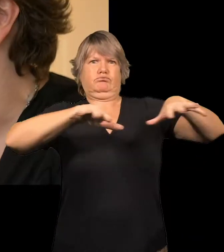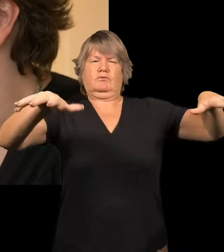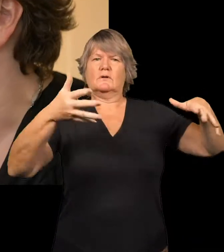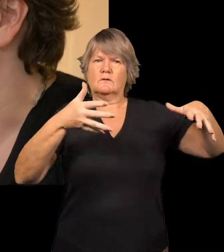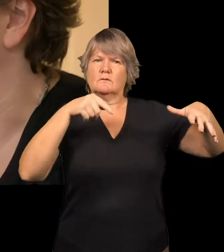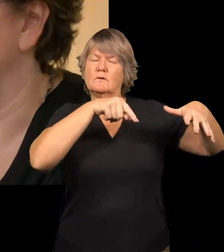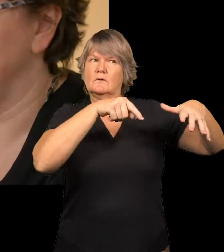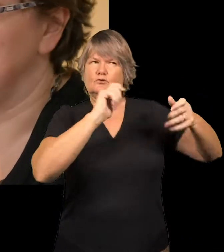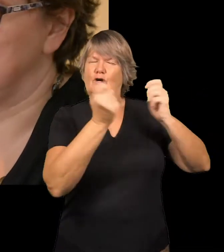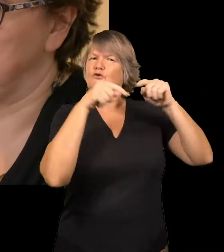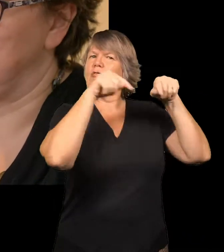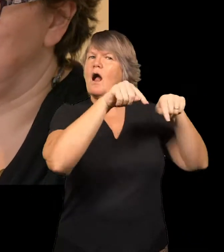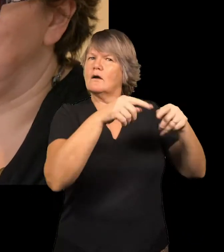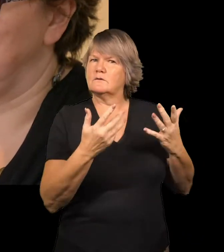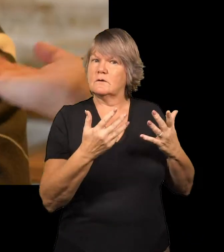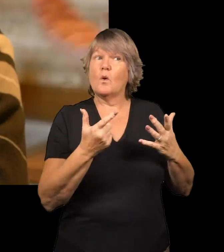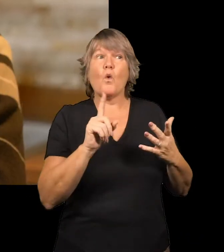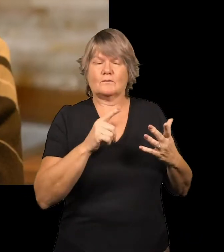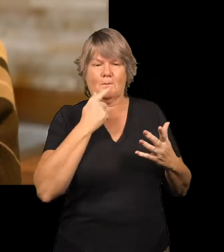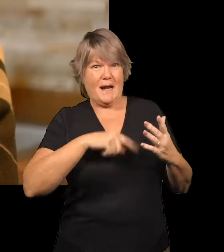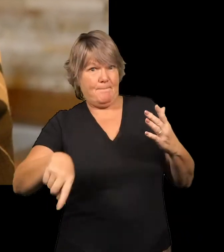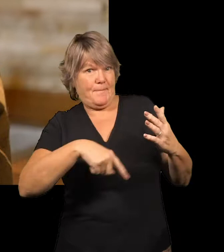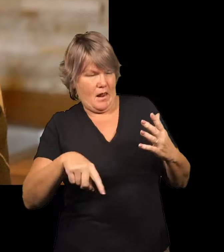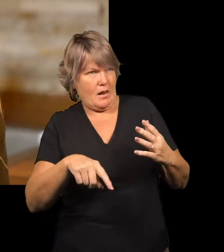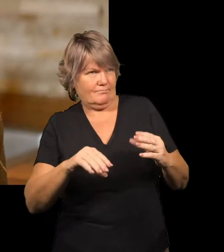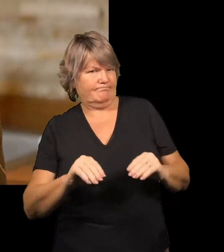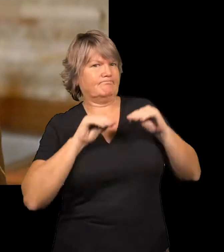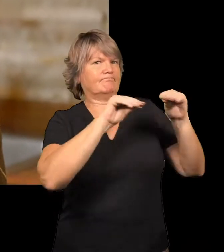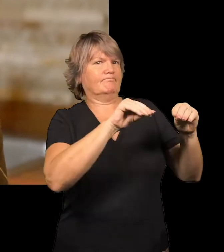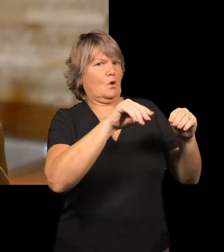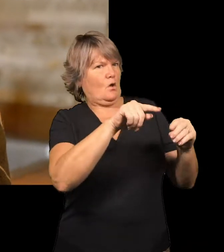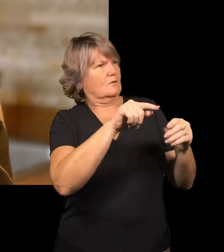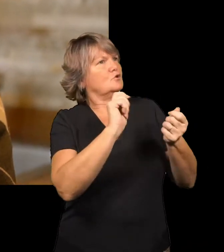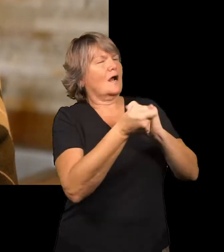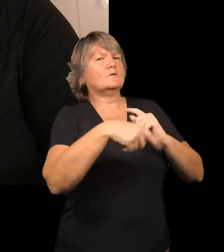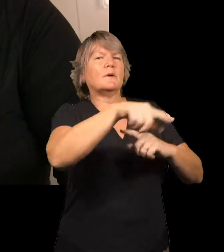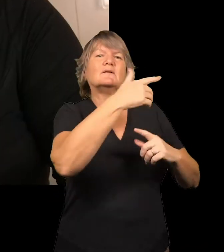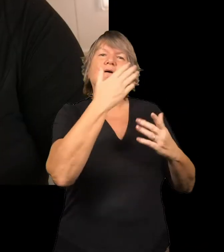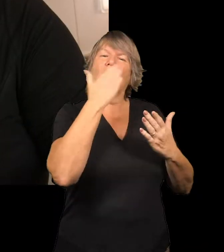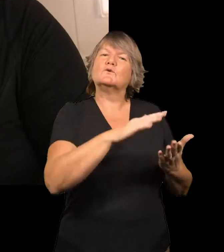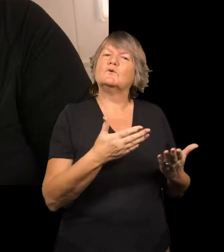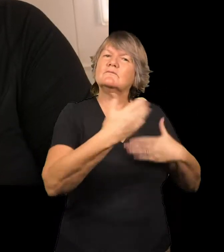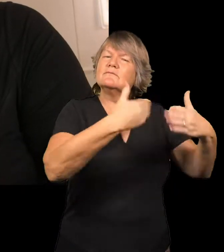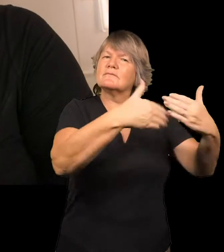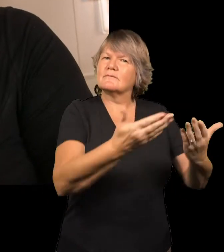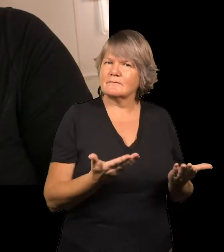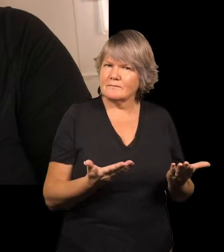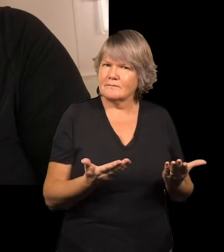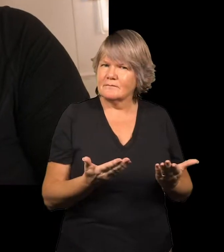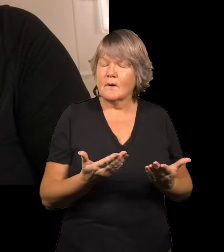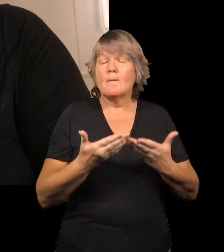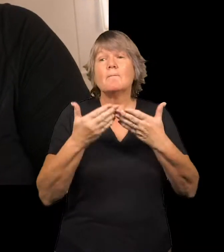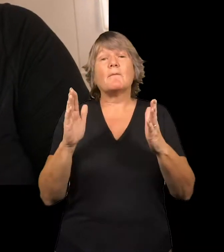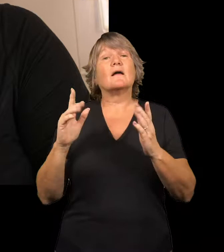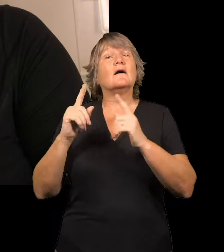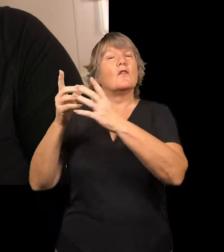that exists in society by putting people right at the heart of changing what can happen in society. Public authorities